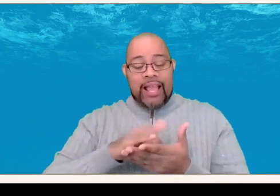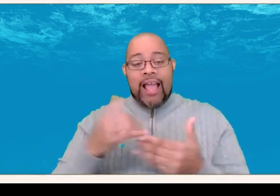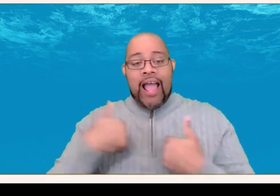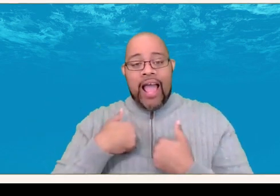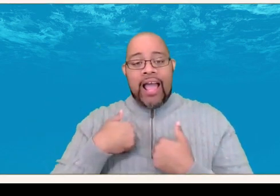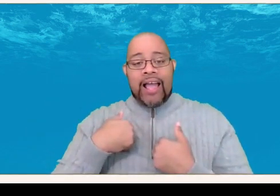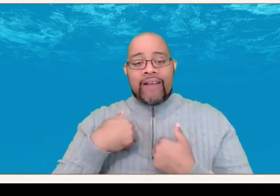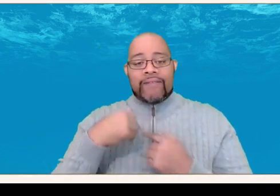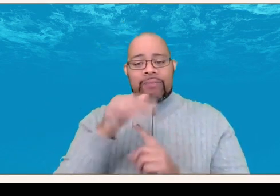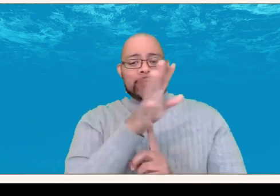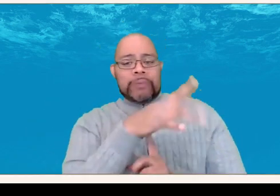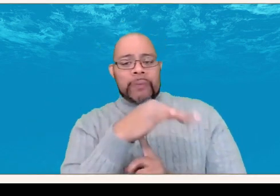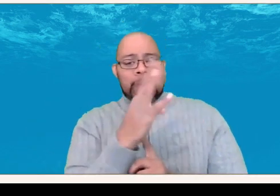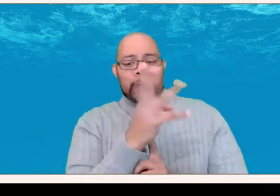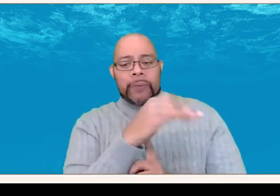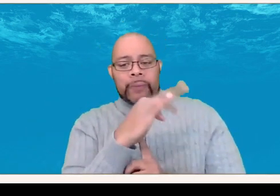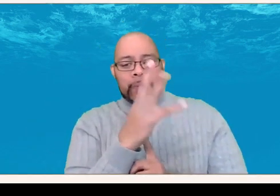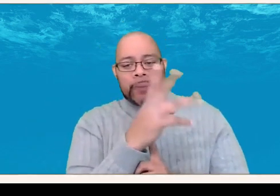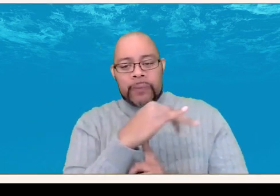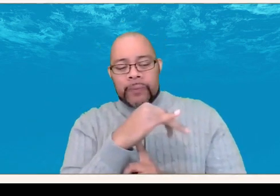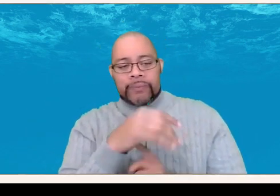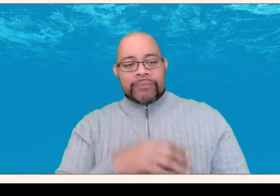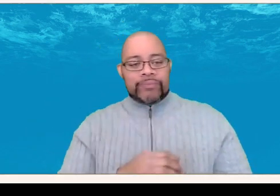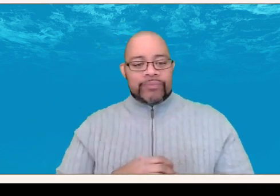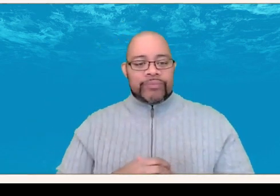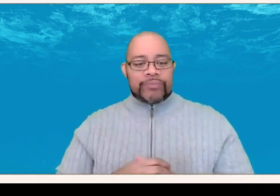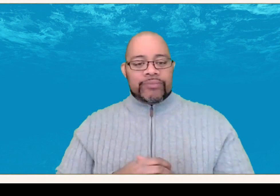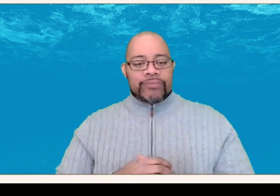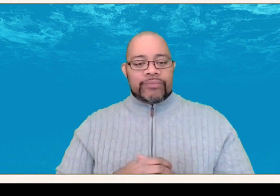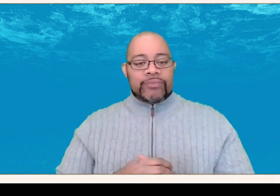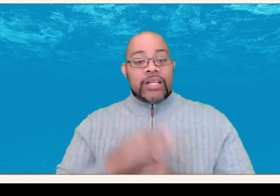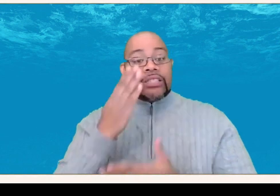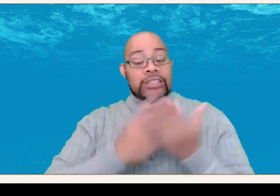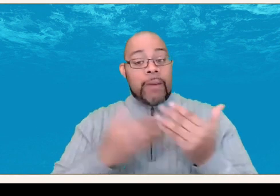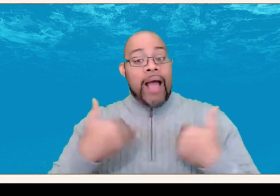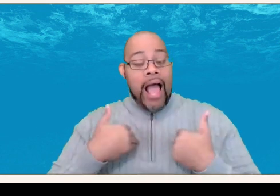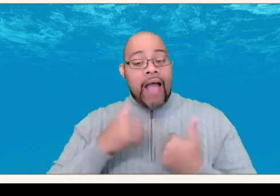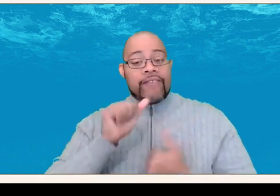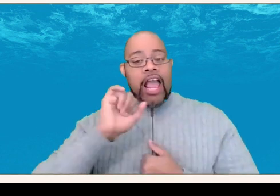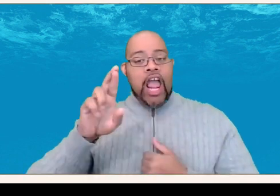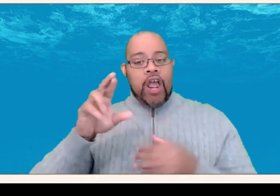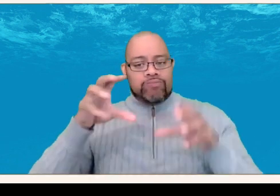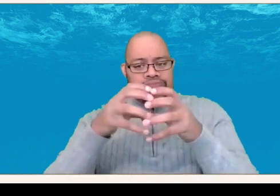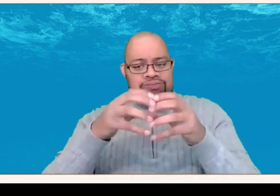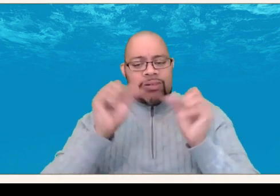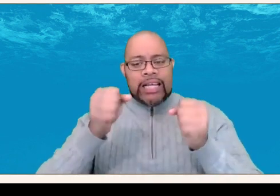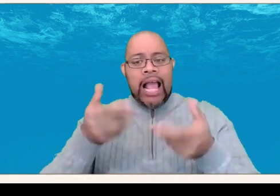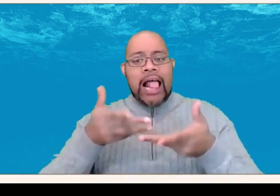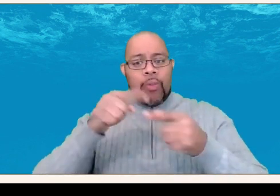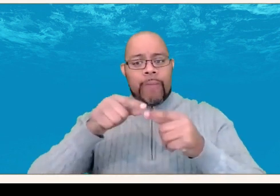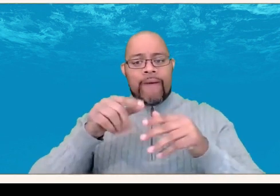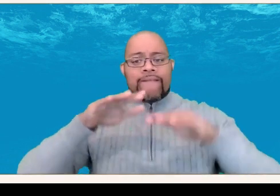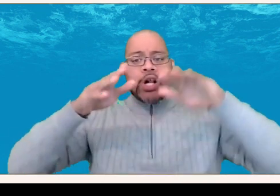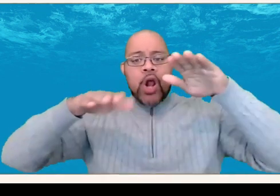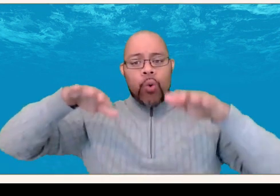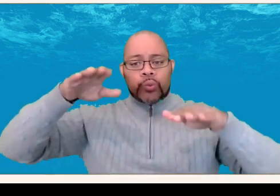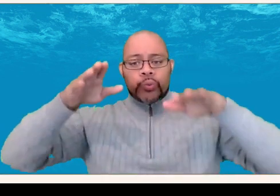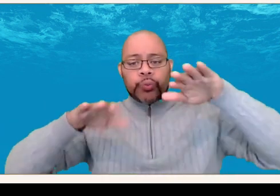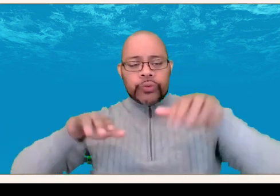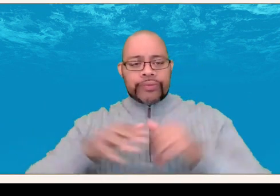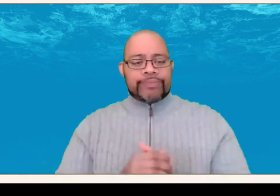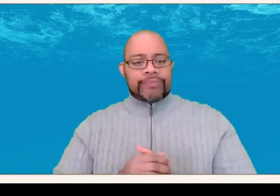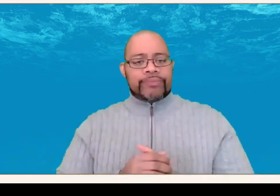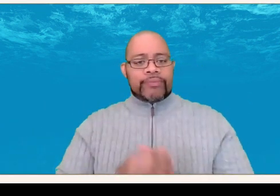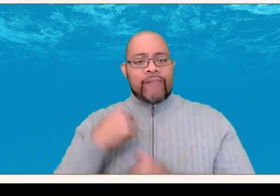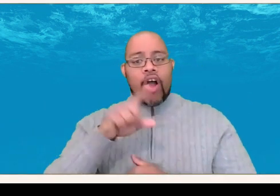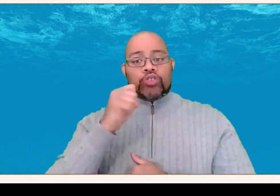these come blades, and many of these together are called fronds. Some kelps have air bladders that allow them to float, and